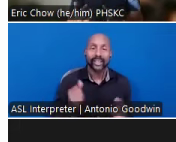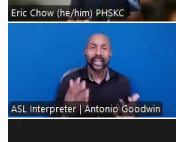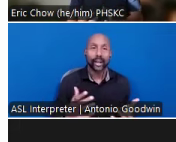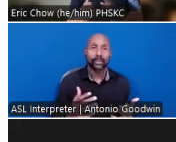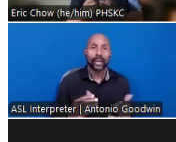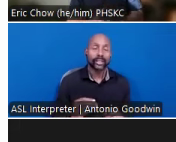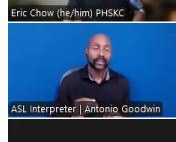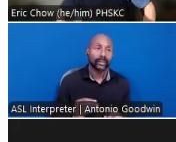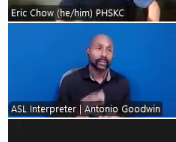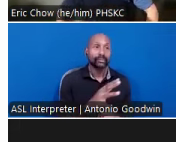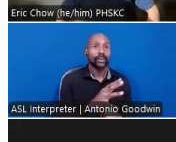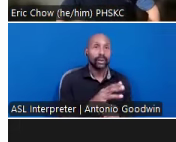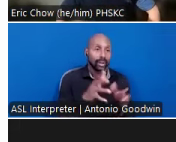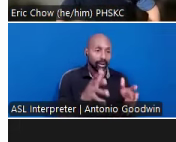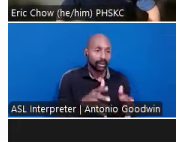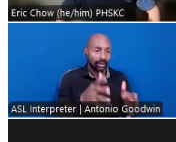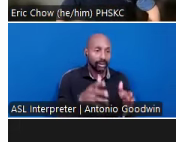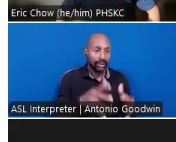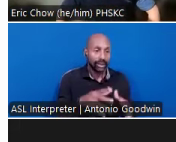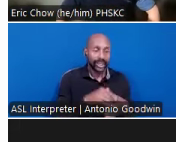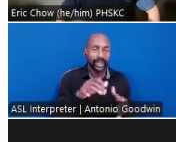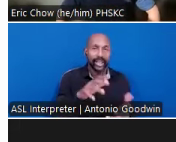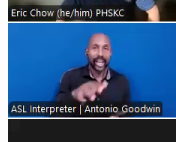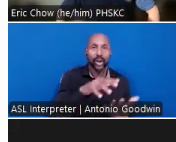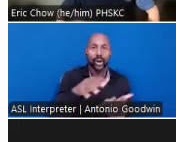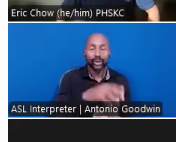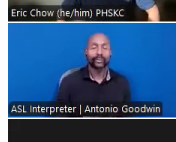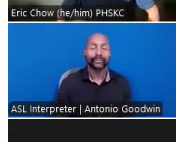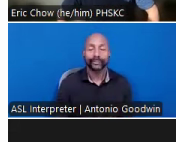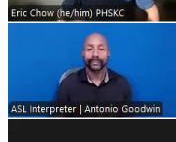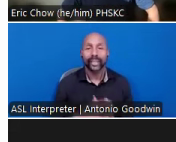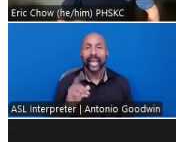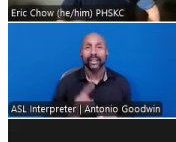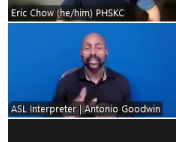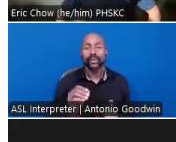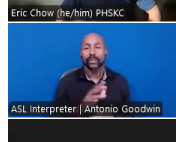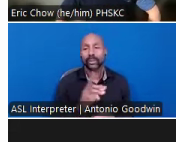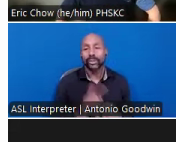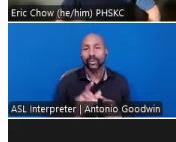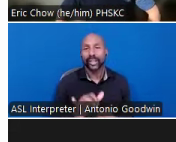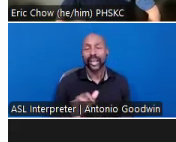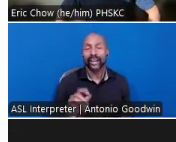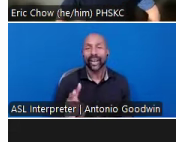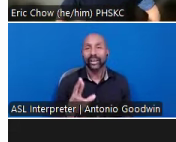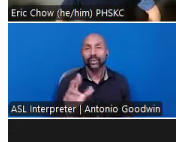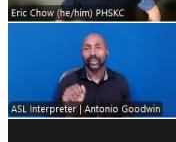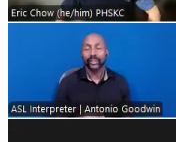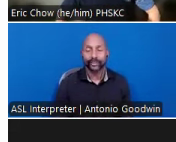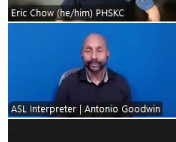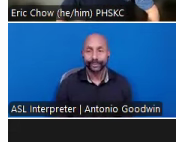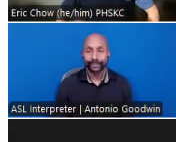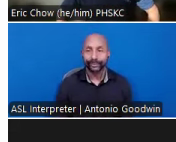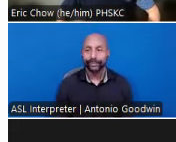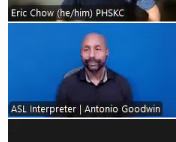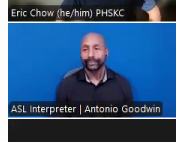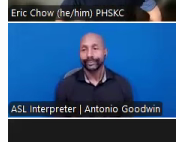exposure to the virus that causes COVID-19. Now, I think the one thing that COVID has continued to show is